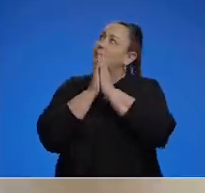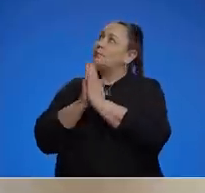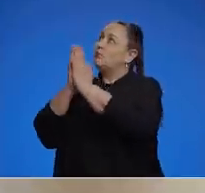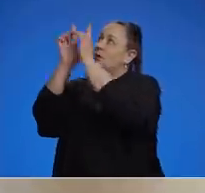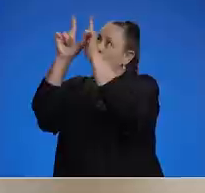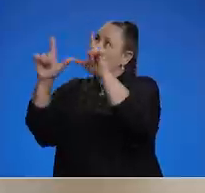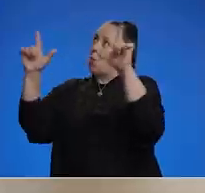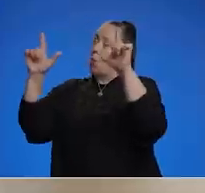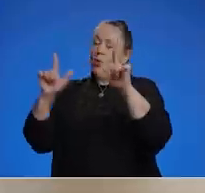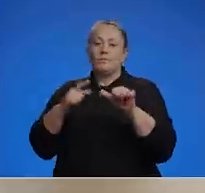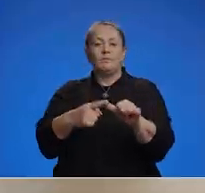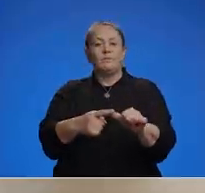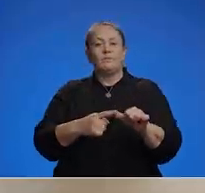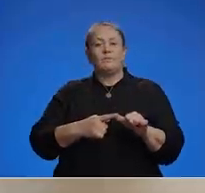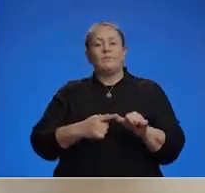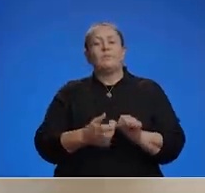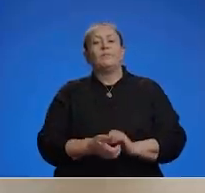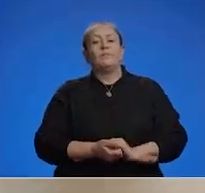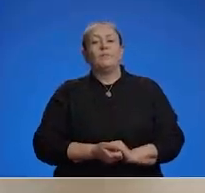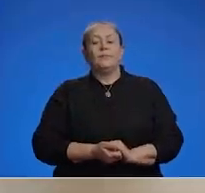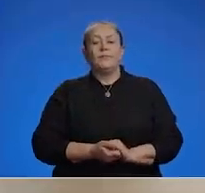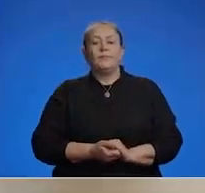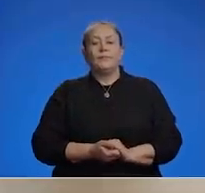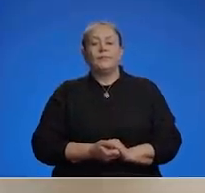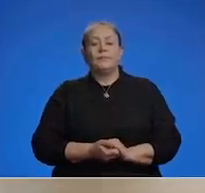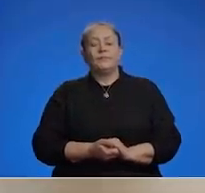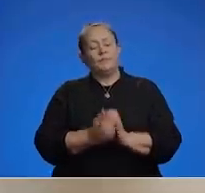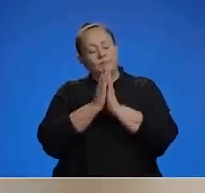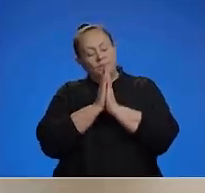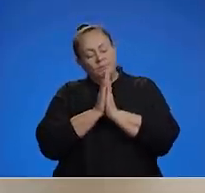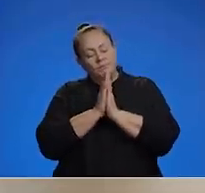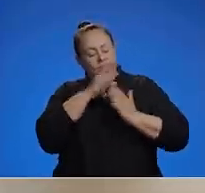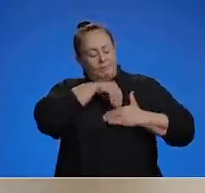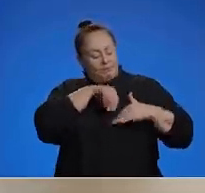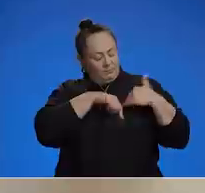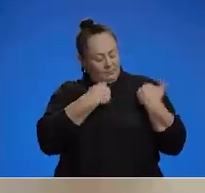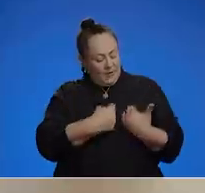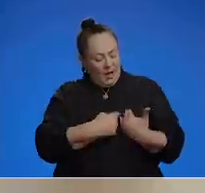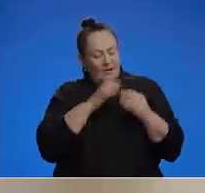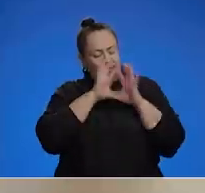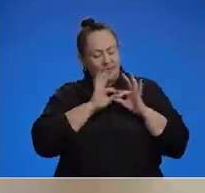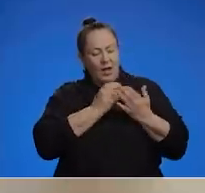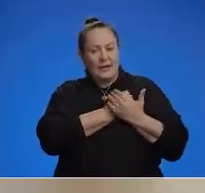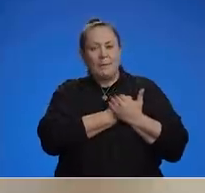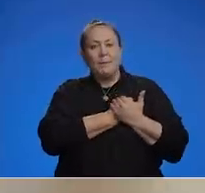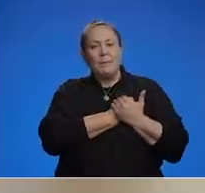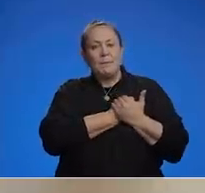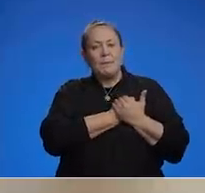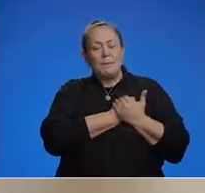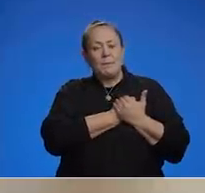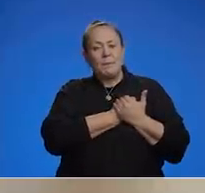We pray to the Lord. Lord, hear our prayer. For those prayers that we hold in the silence of our hearts,